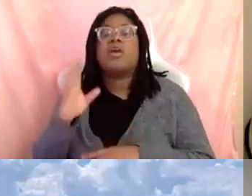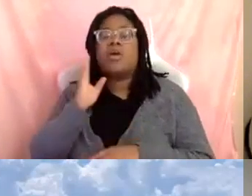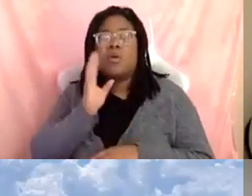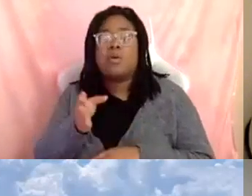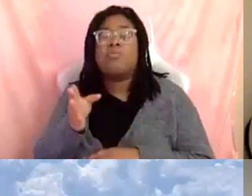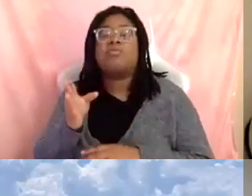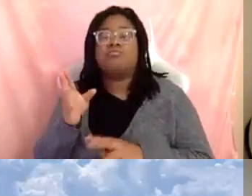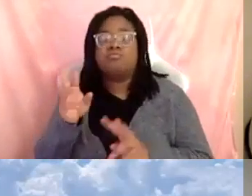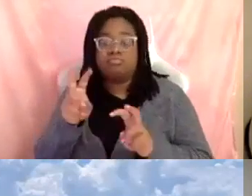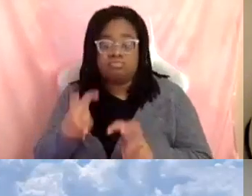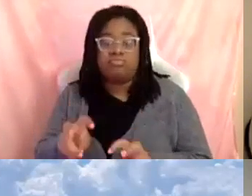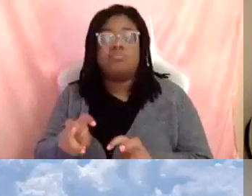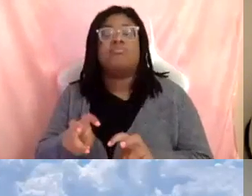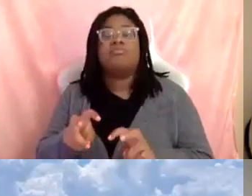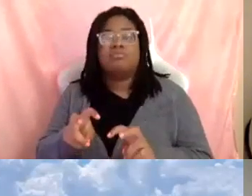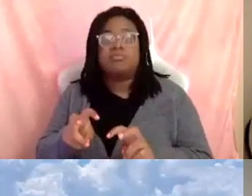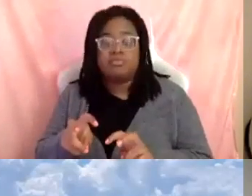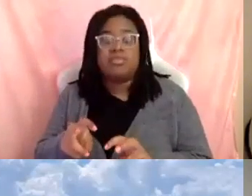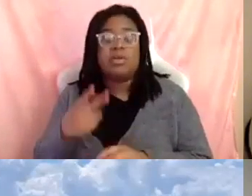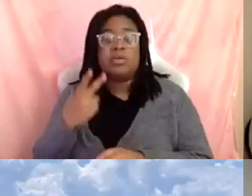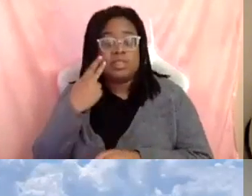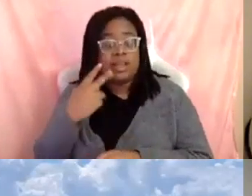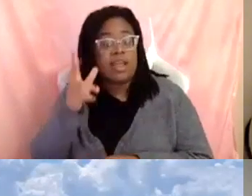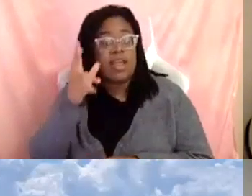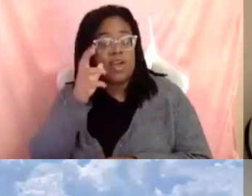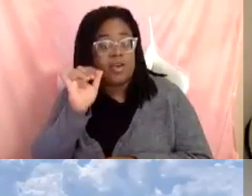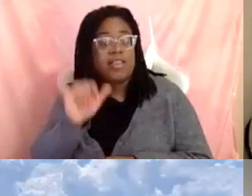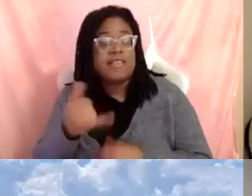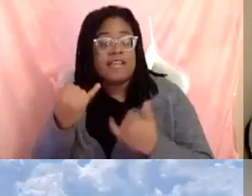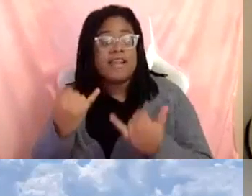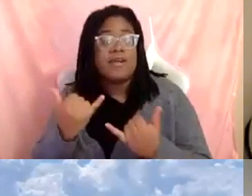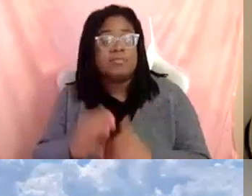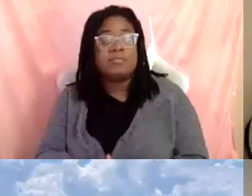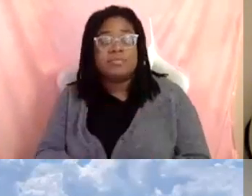works we'll be seeing and hearing those works now.